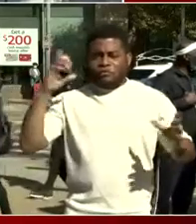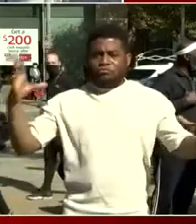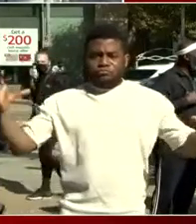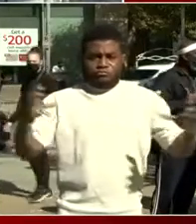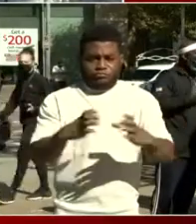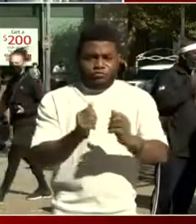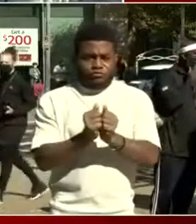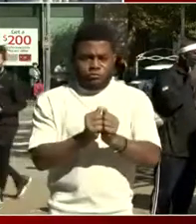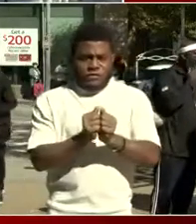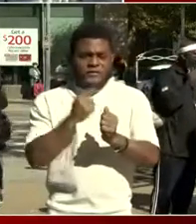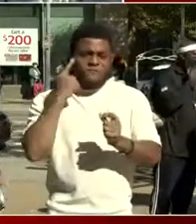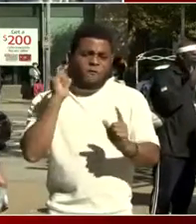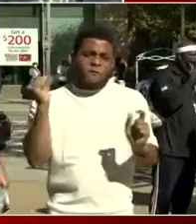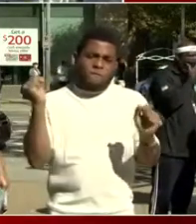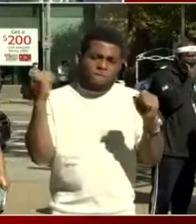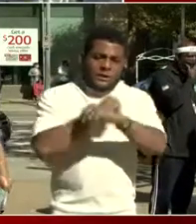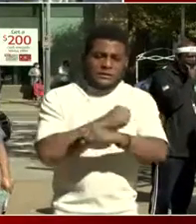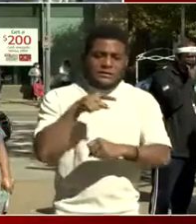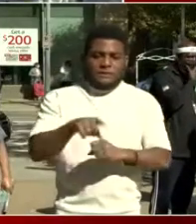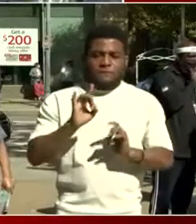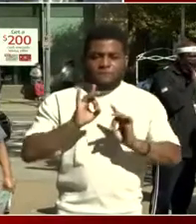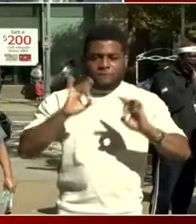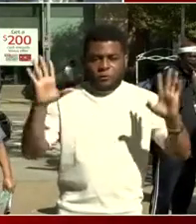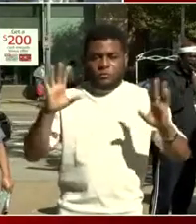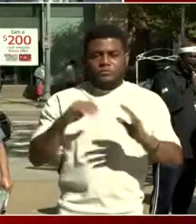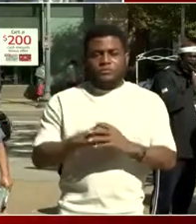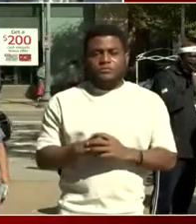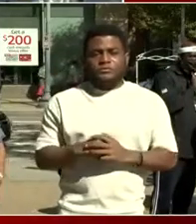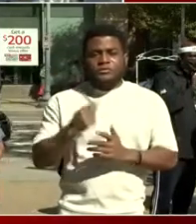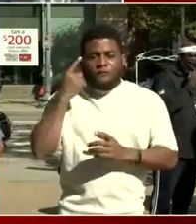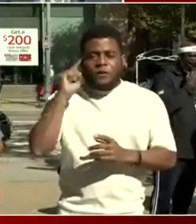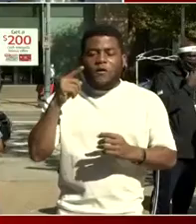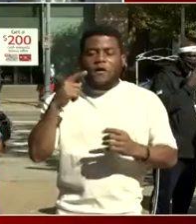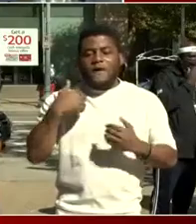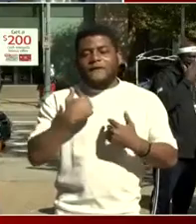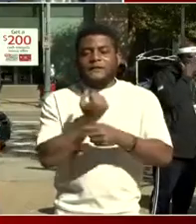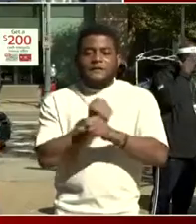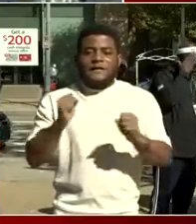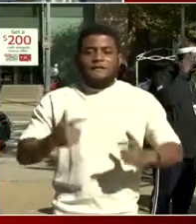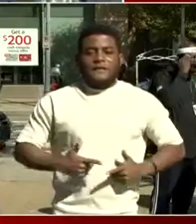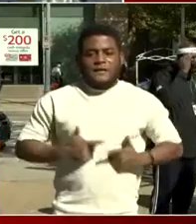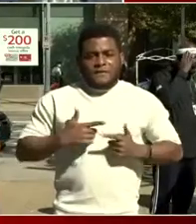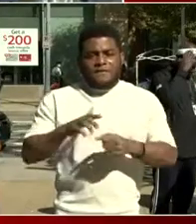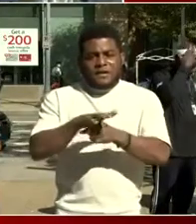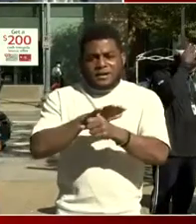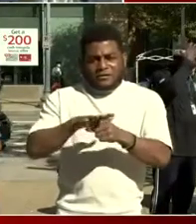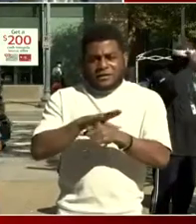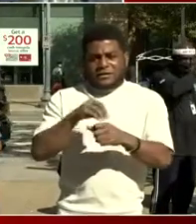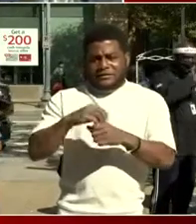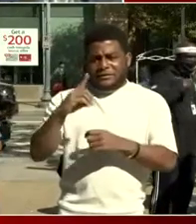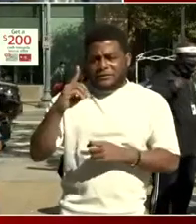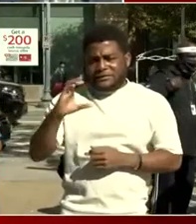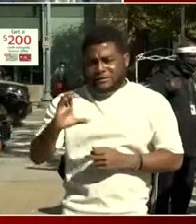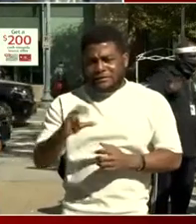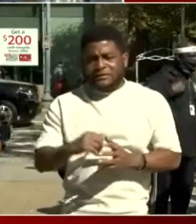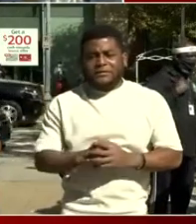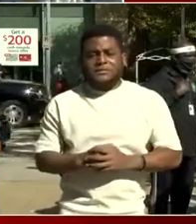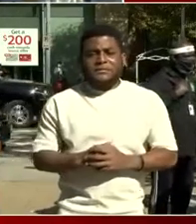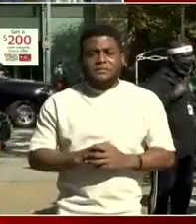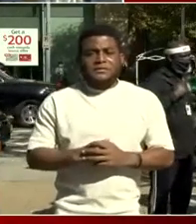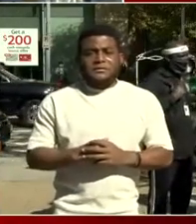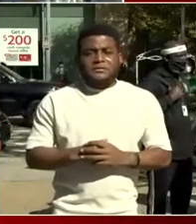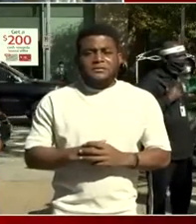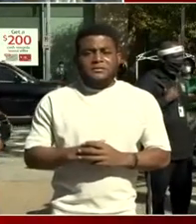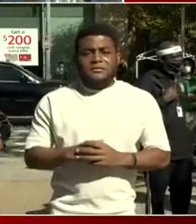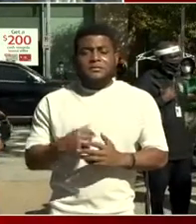order to build safer, stronger neighborhoods. On August 31st, we concluded our 2021 Summer Crime